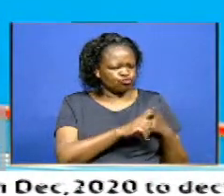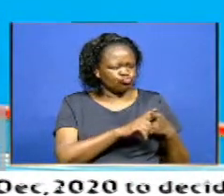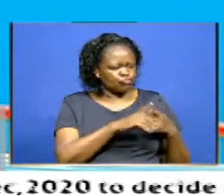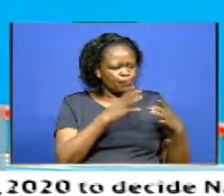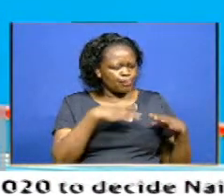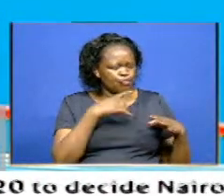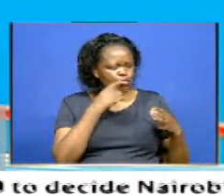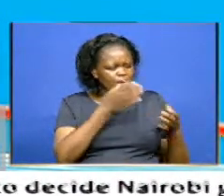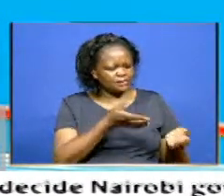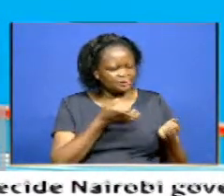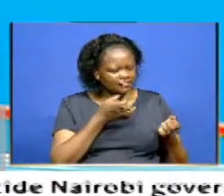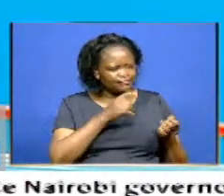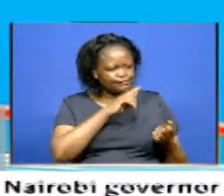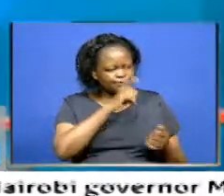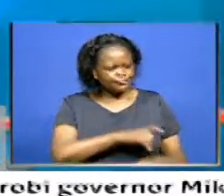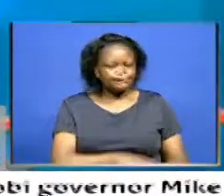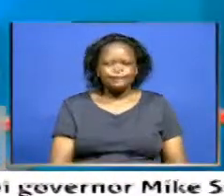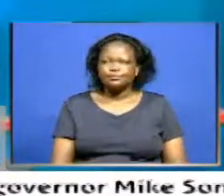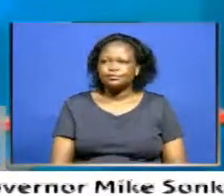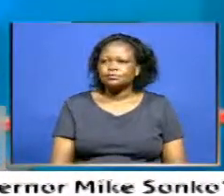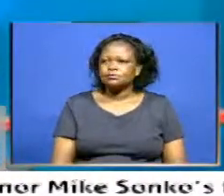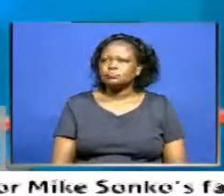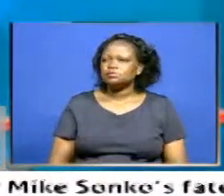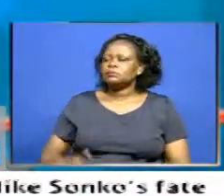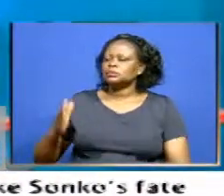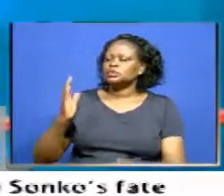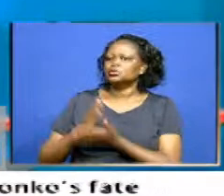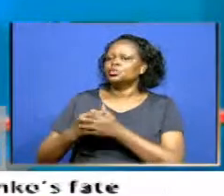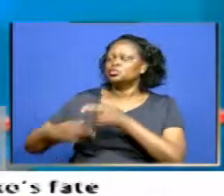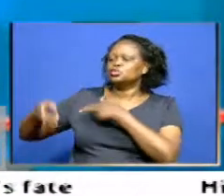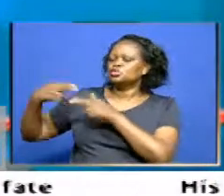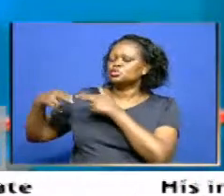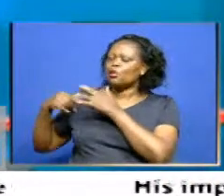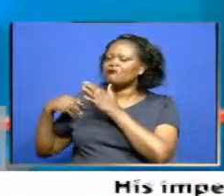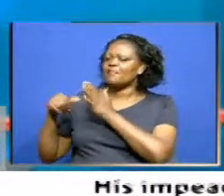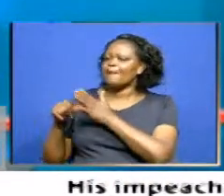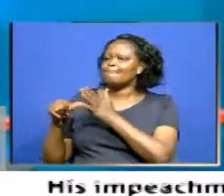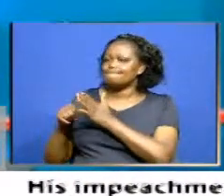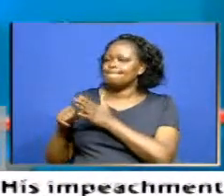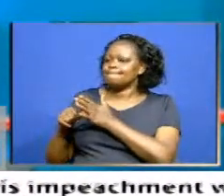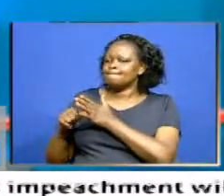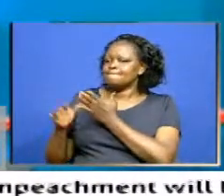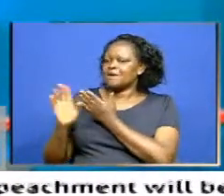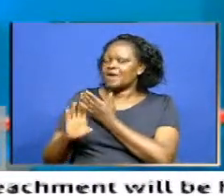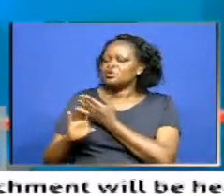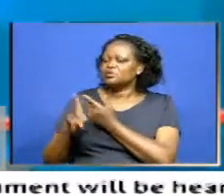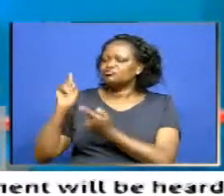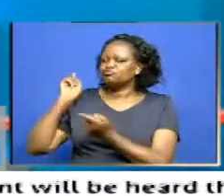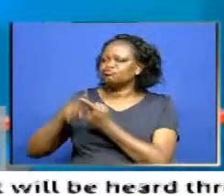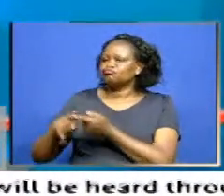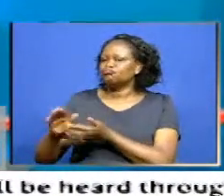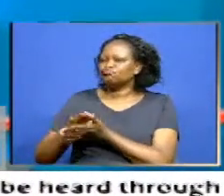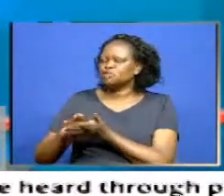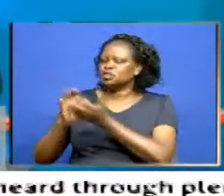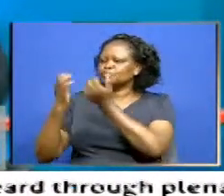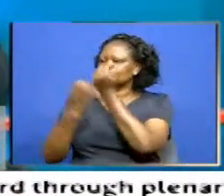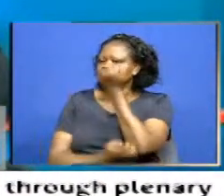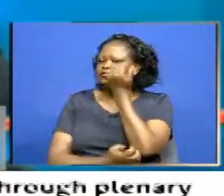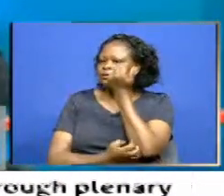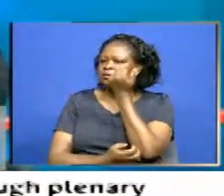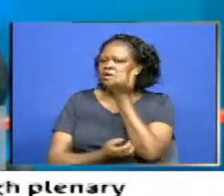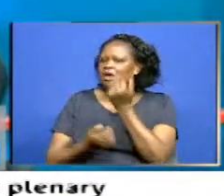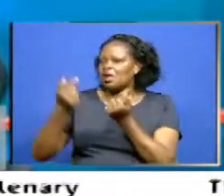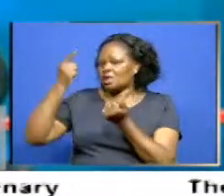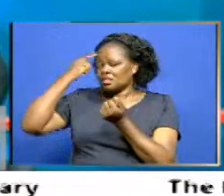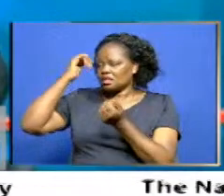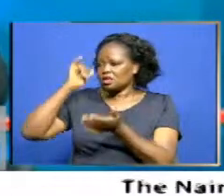people? So we know historically we've had a problem as a country on targeting based on poverty, and I think that's what